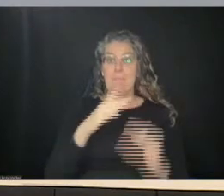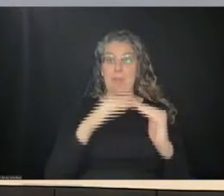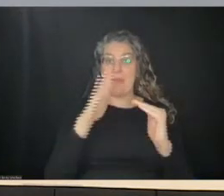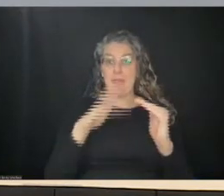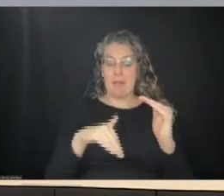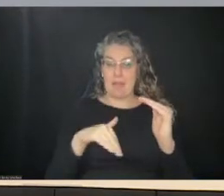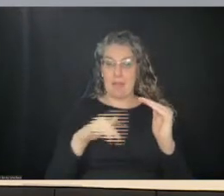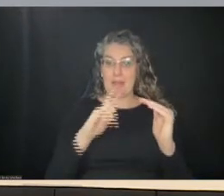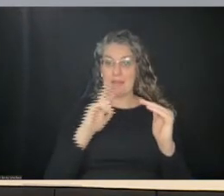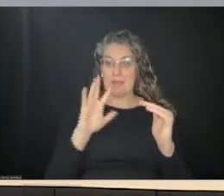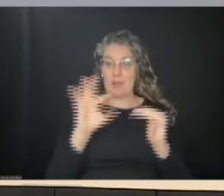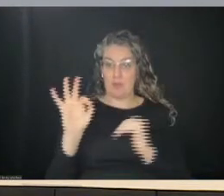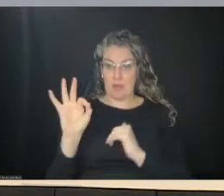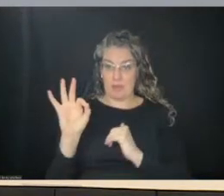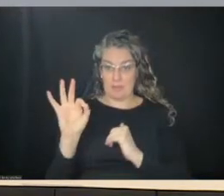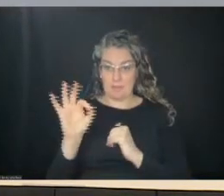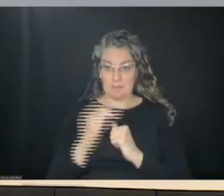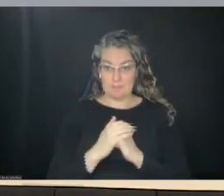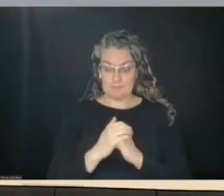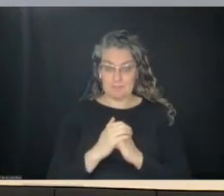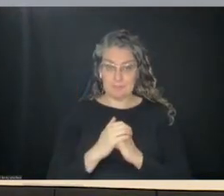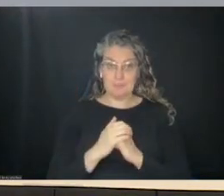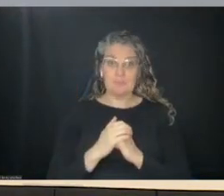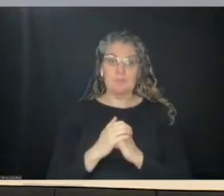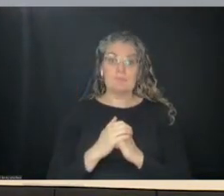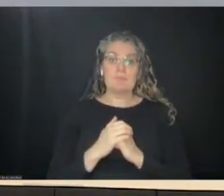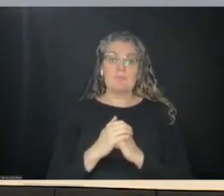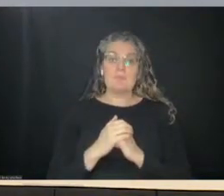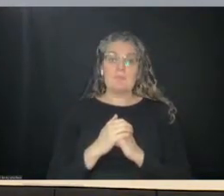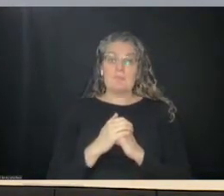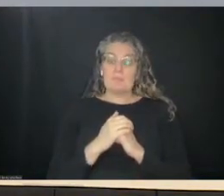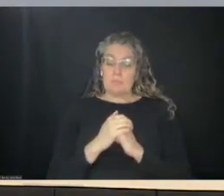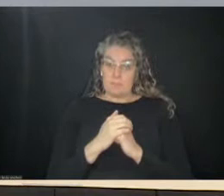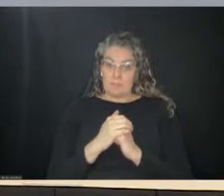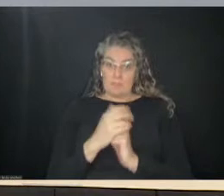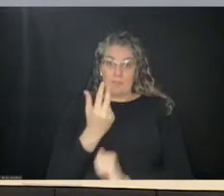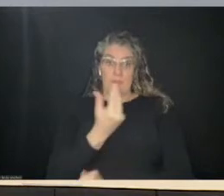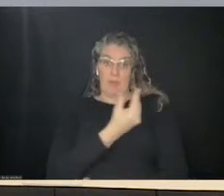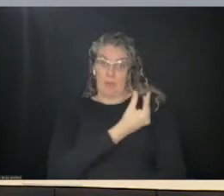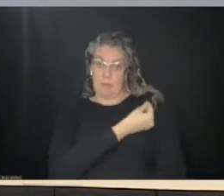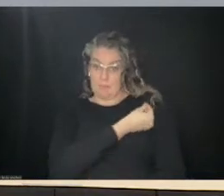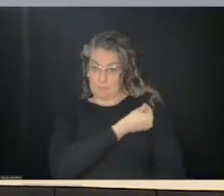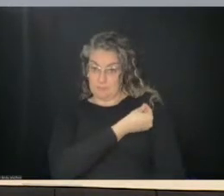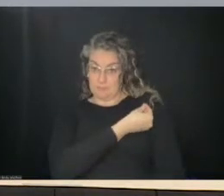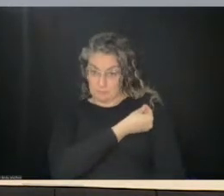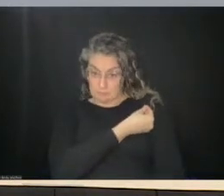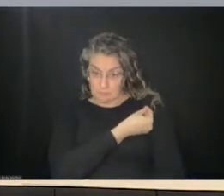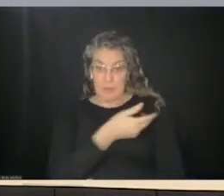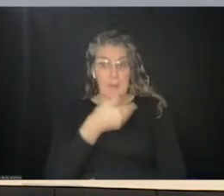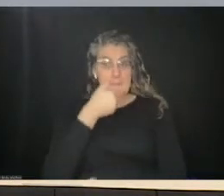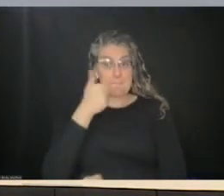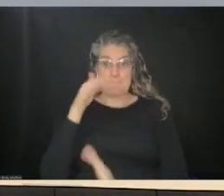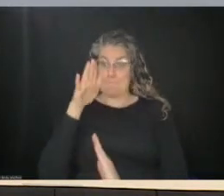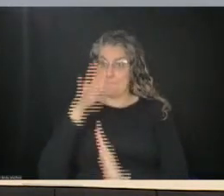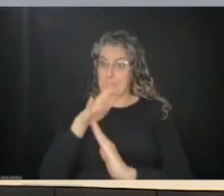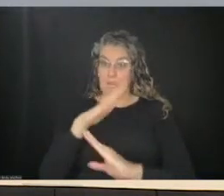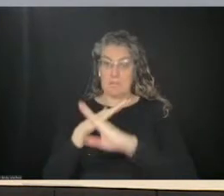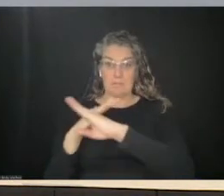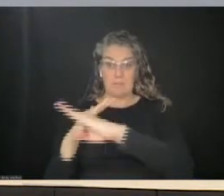age. At a population level, immunization is our best protection against